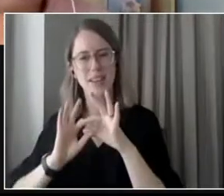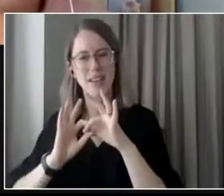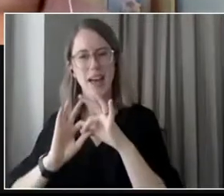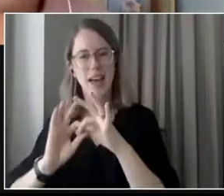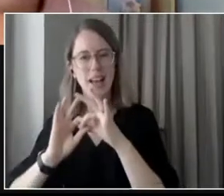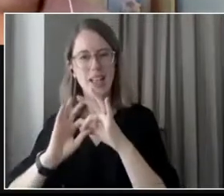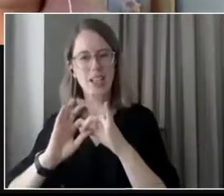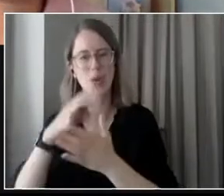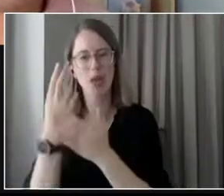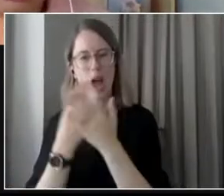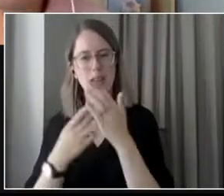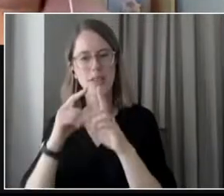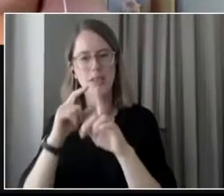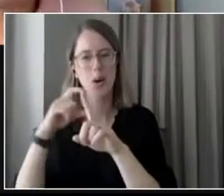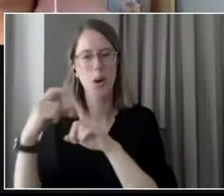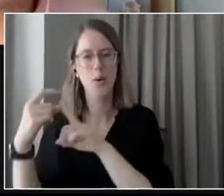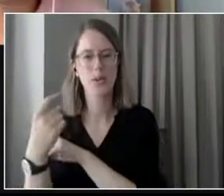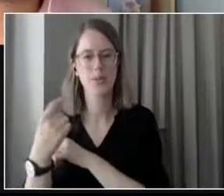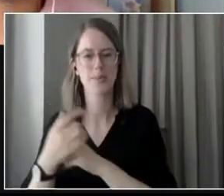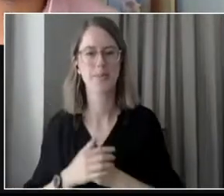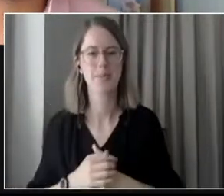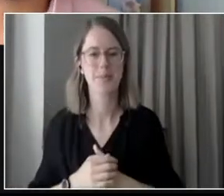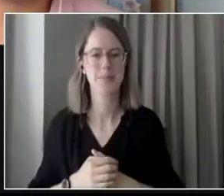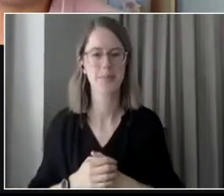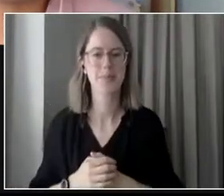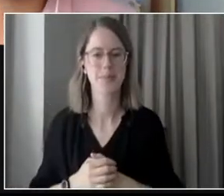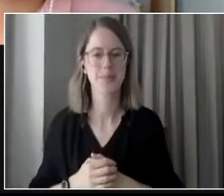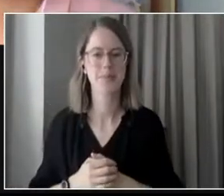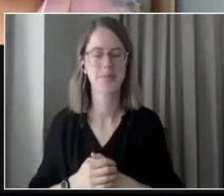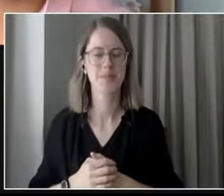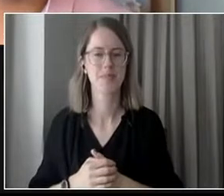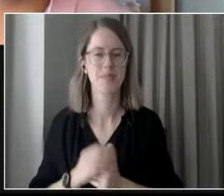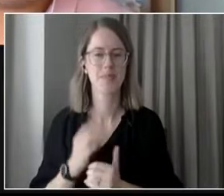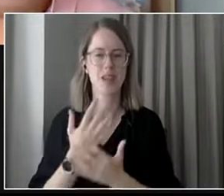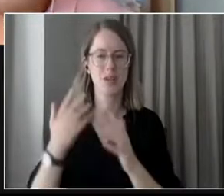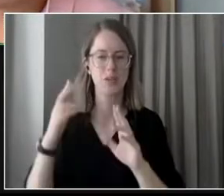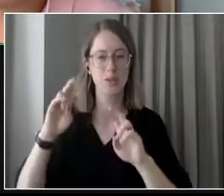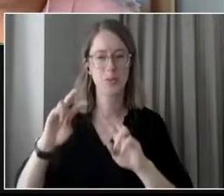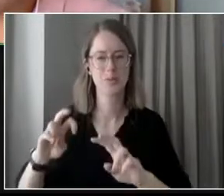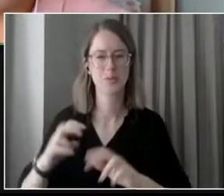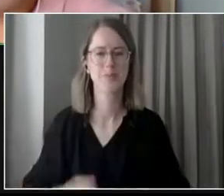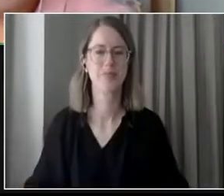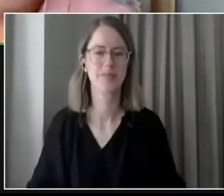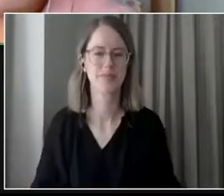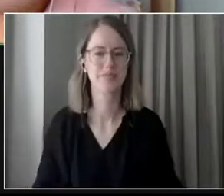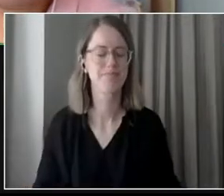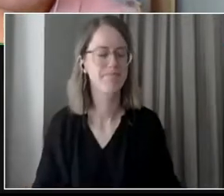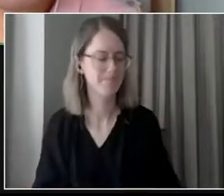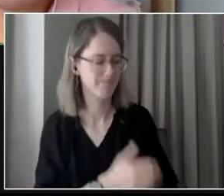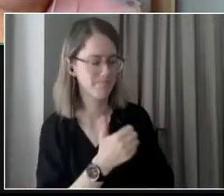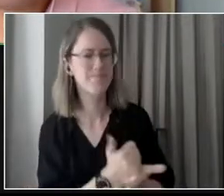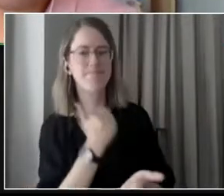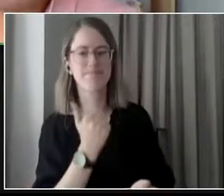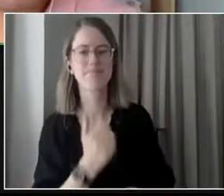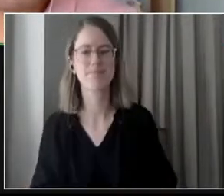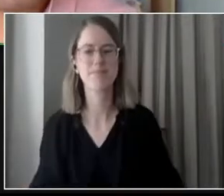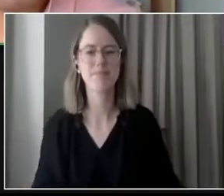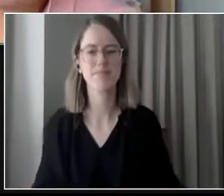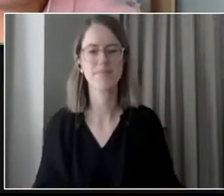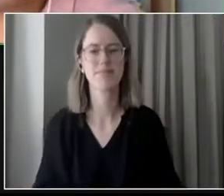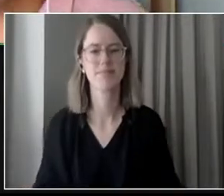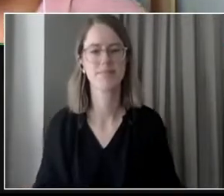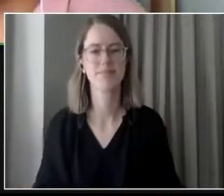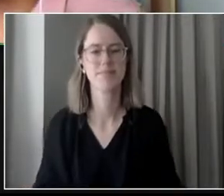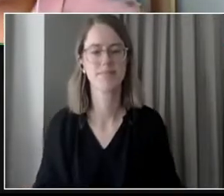arts and culture. So yeah, there's a lot in here to dig for. Absolutely. And so I